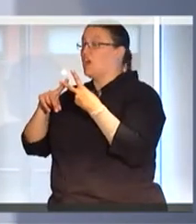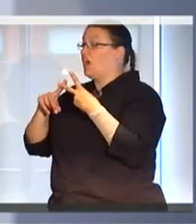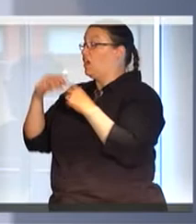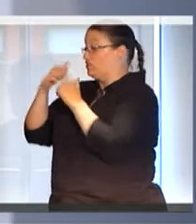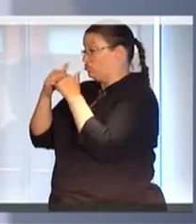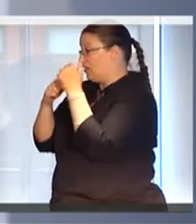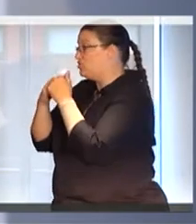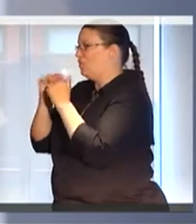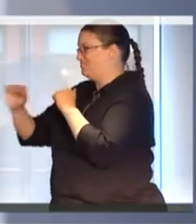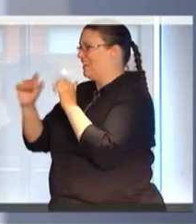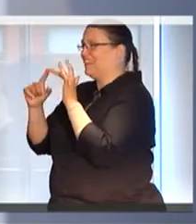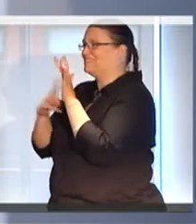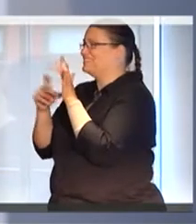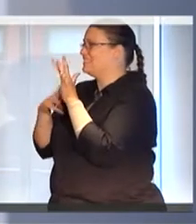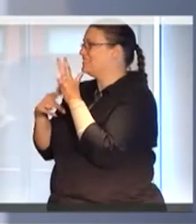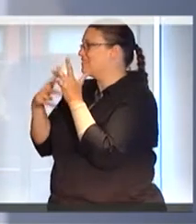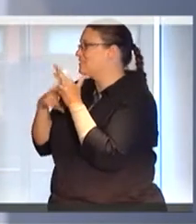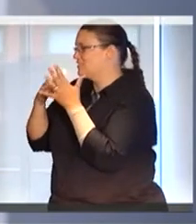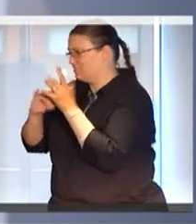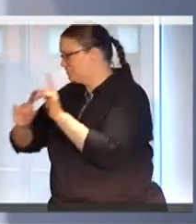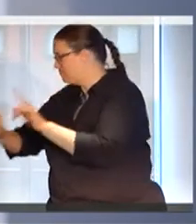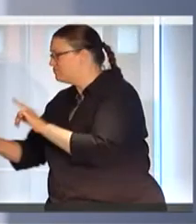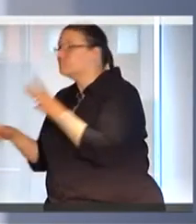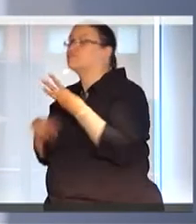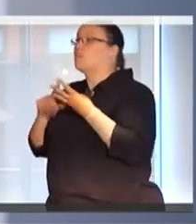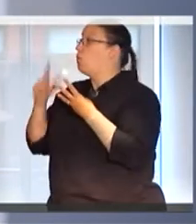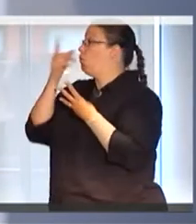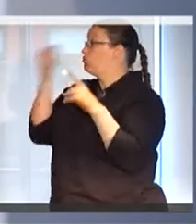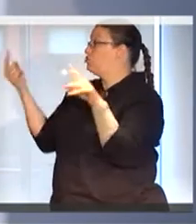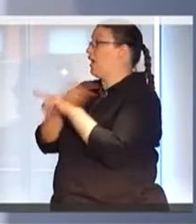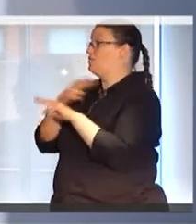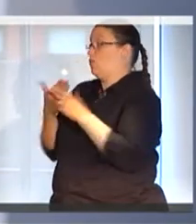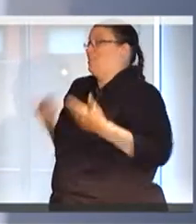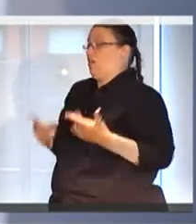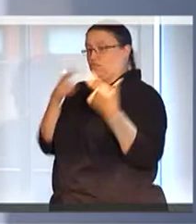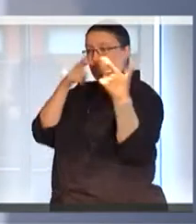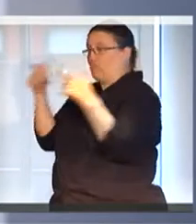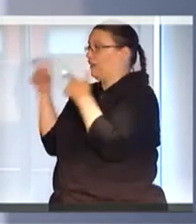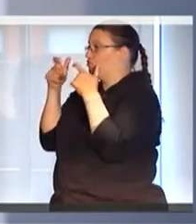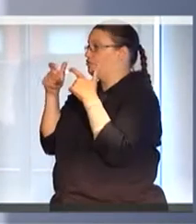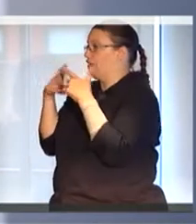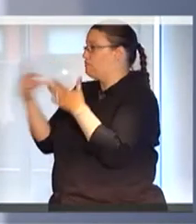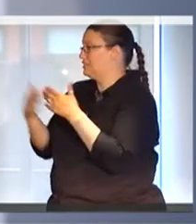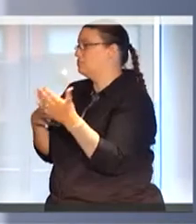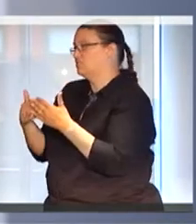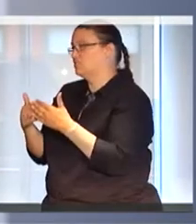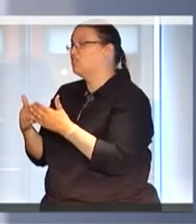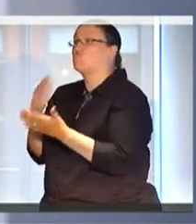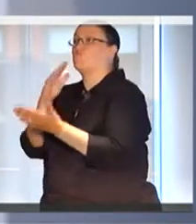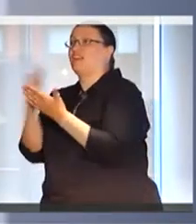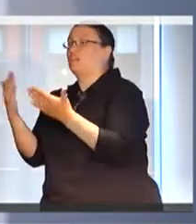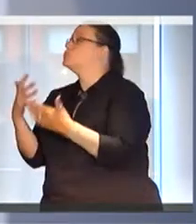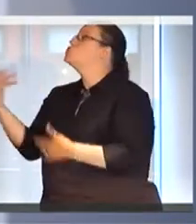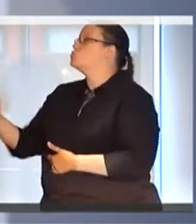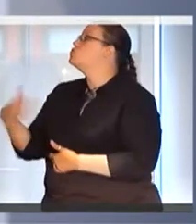with codes, and possible changes to the current regulatory arrangements. It's obviously a hot issue.